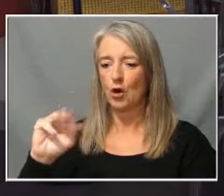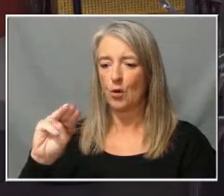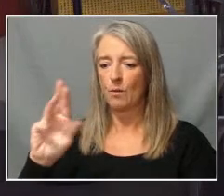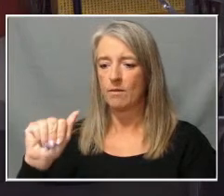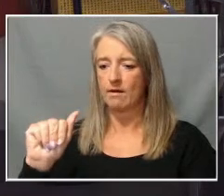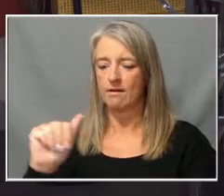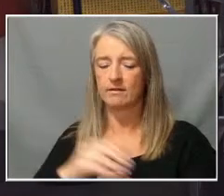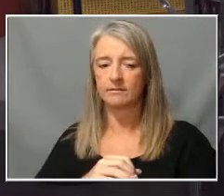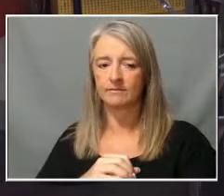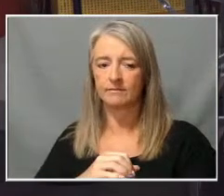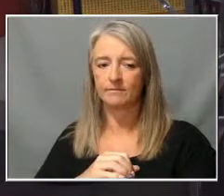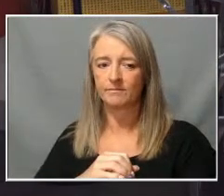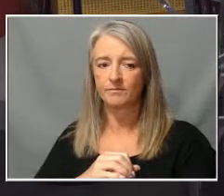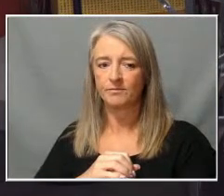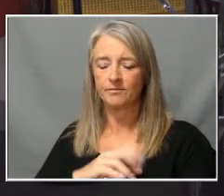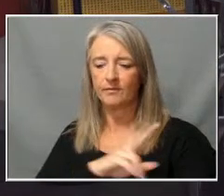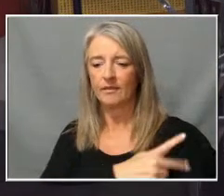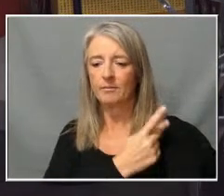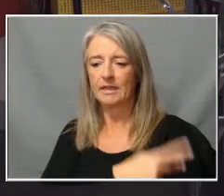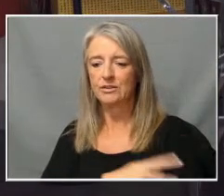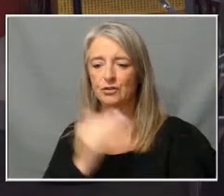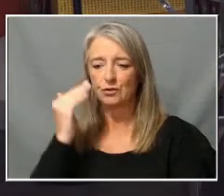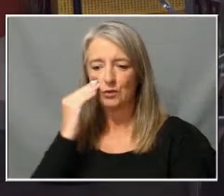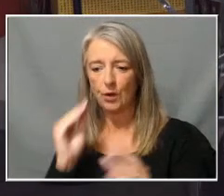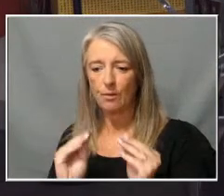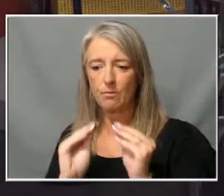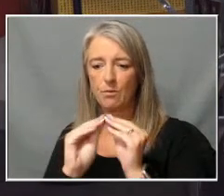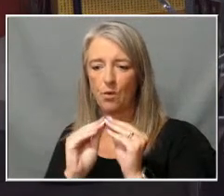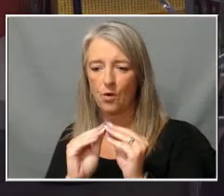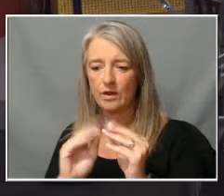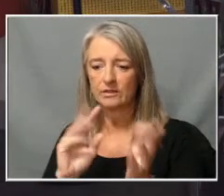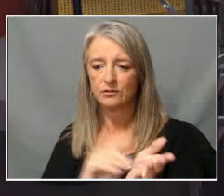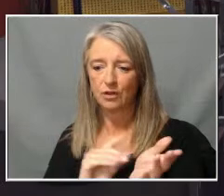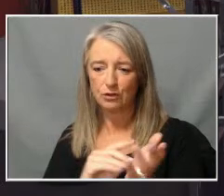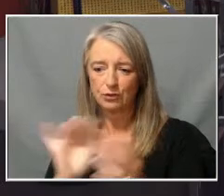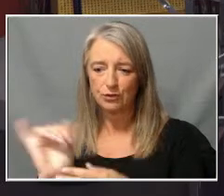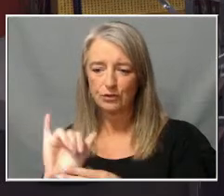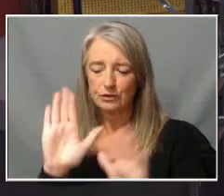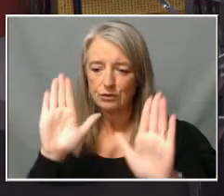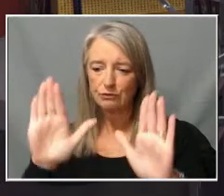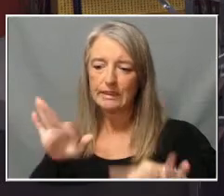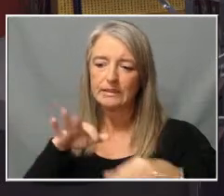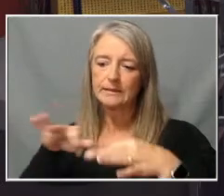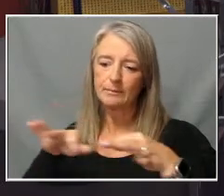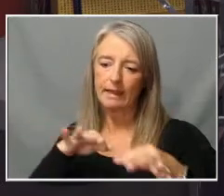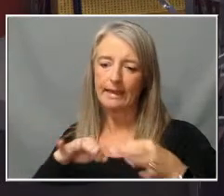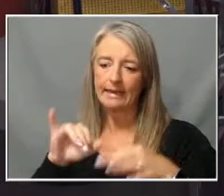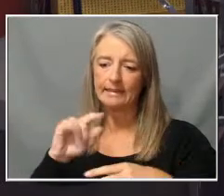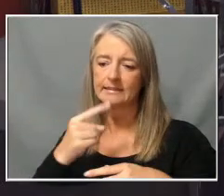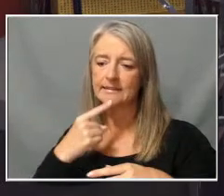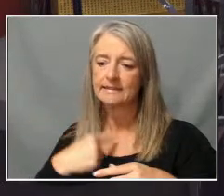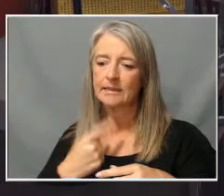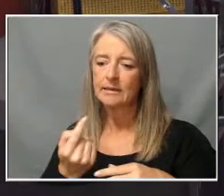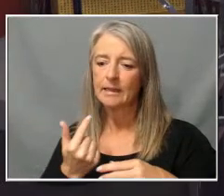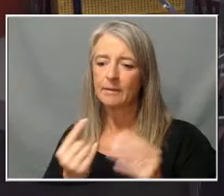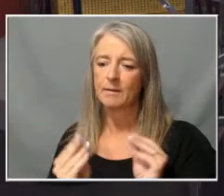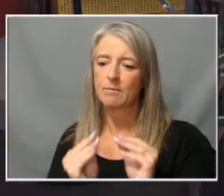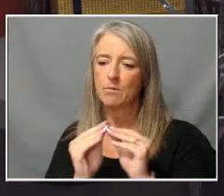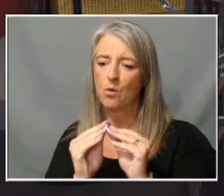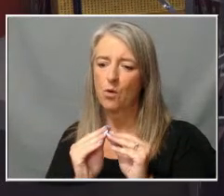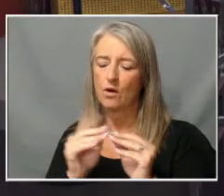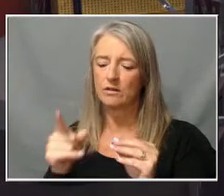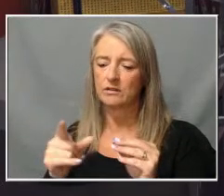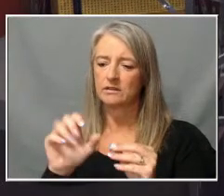our patients usually know more about it than, or as much about it as our doctors do, and they're so great at explaining it. Tell us a little more about what Ewing